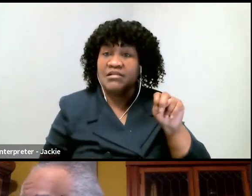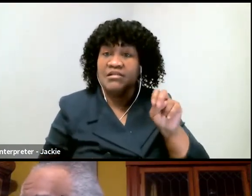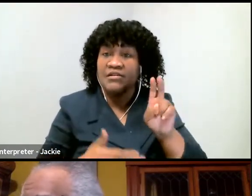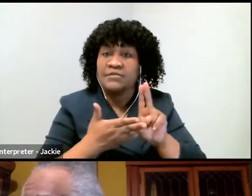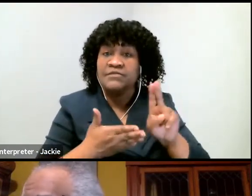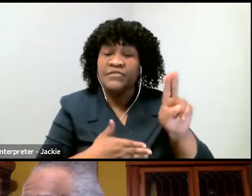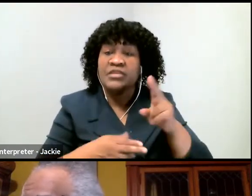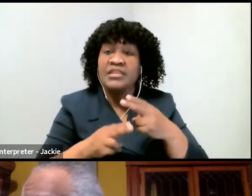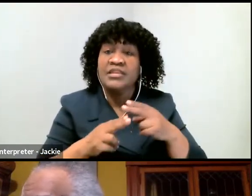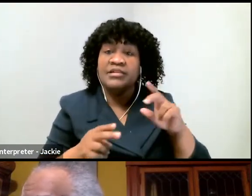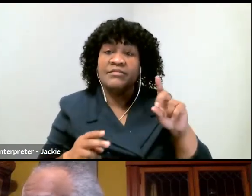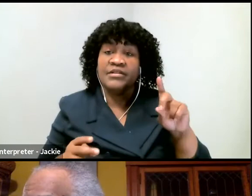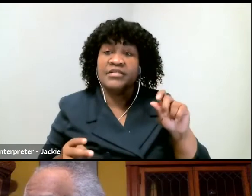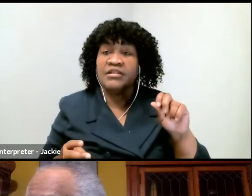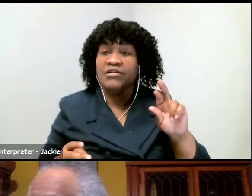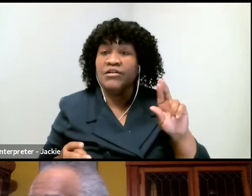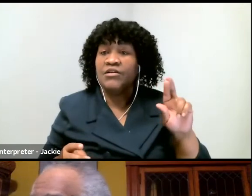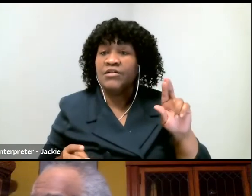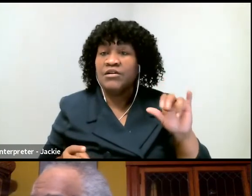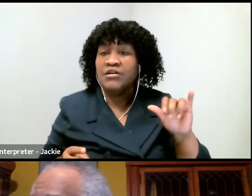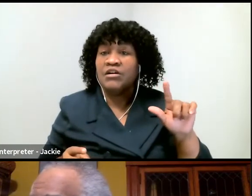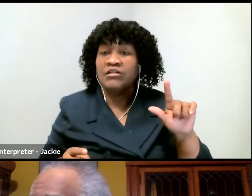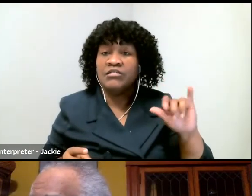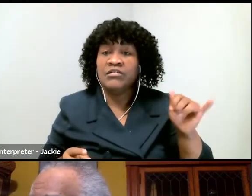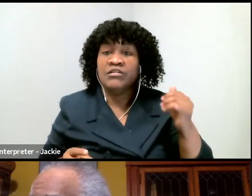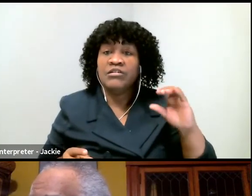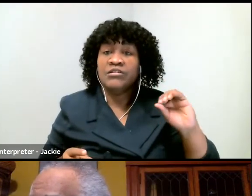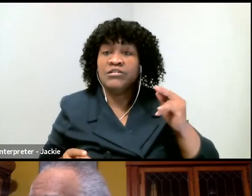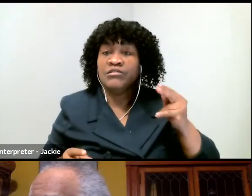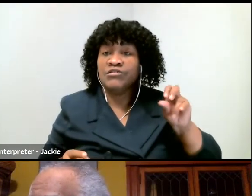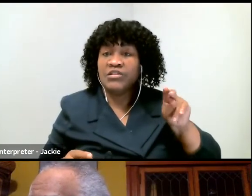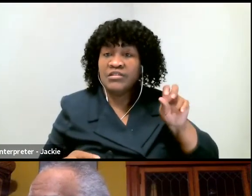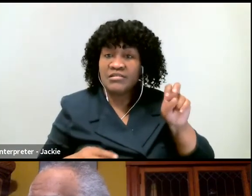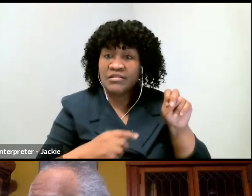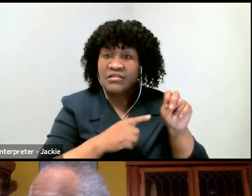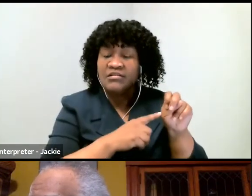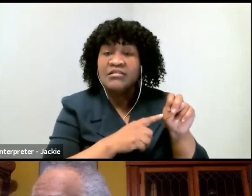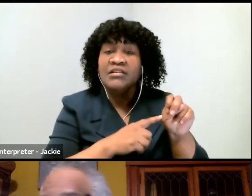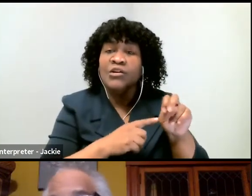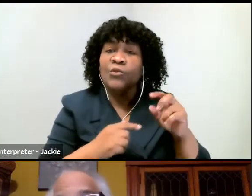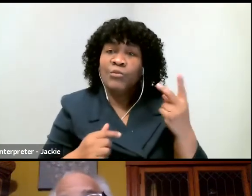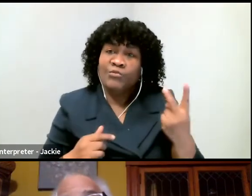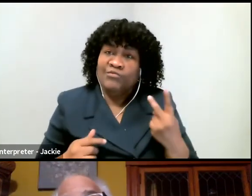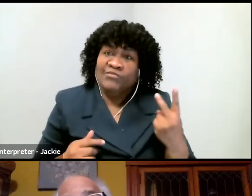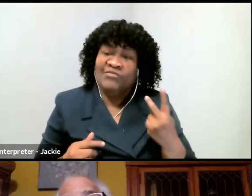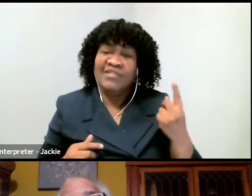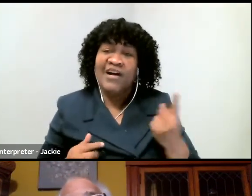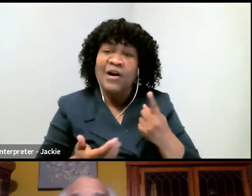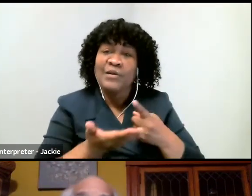named Daryl Johnson, and we used to talk about getting stuff like